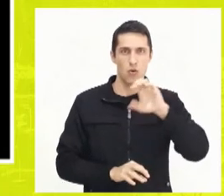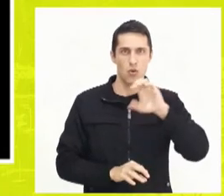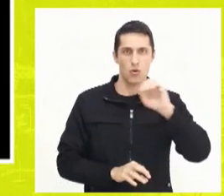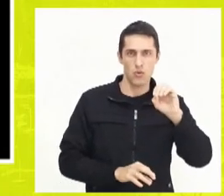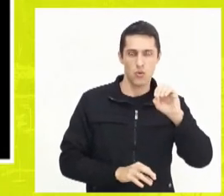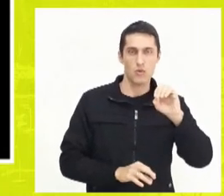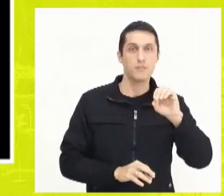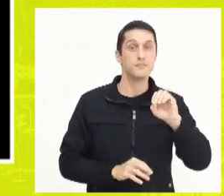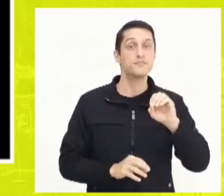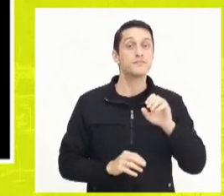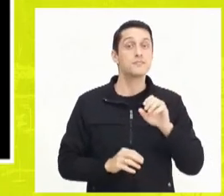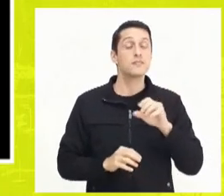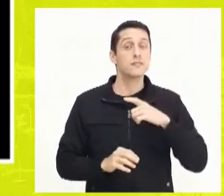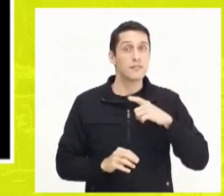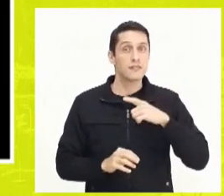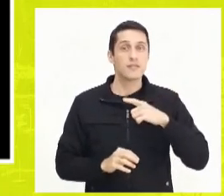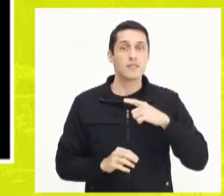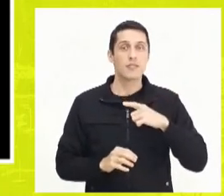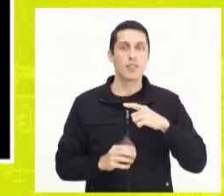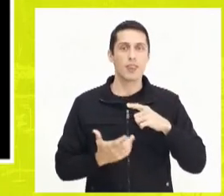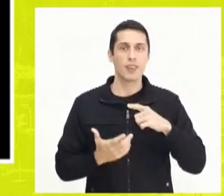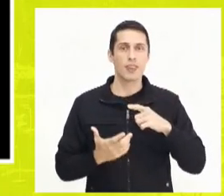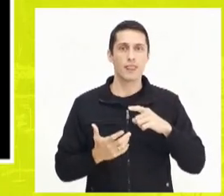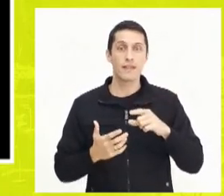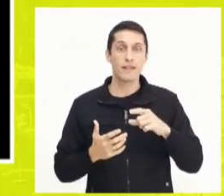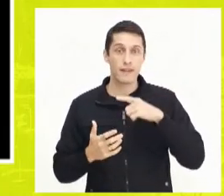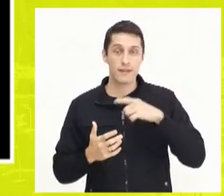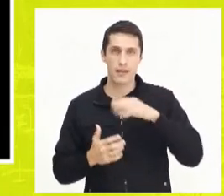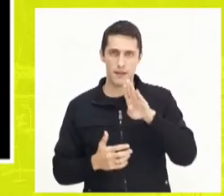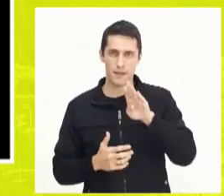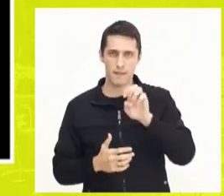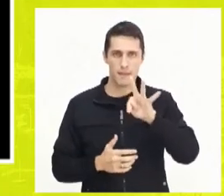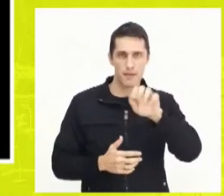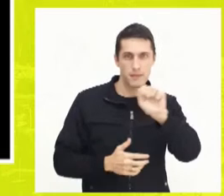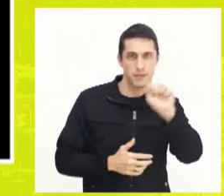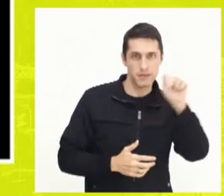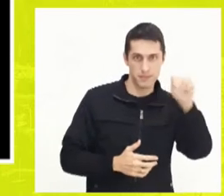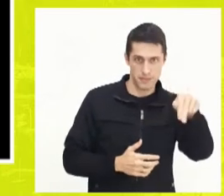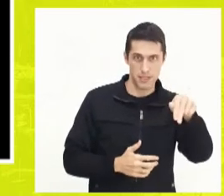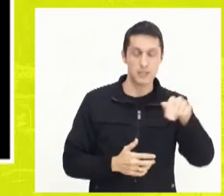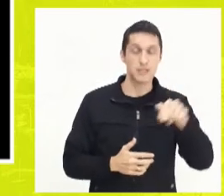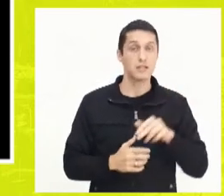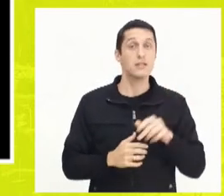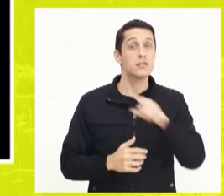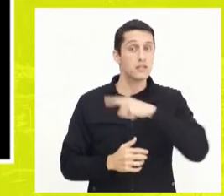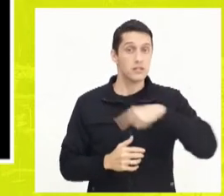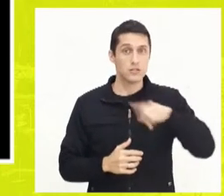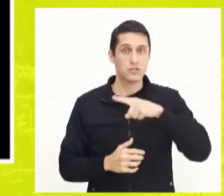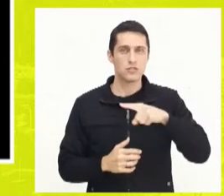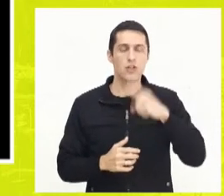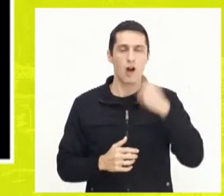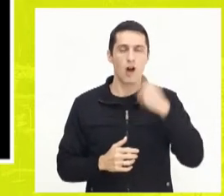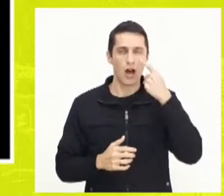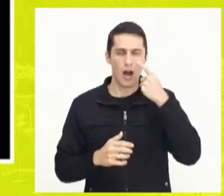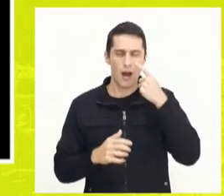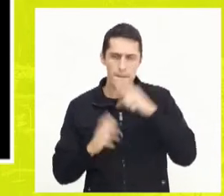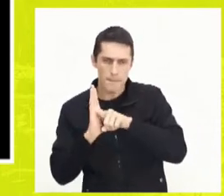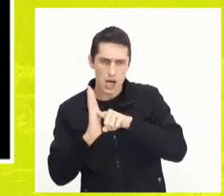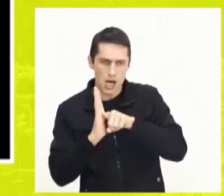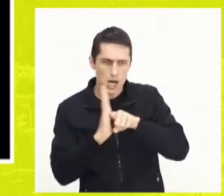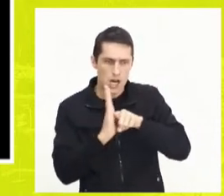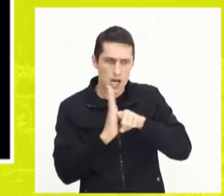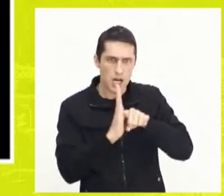society bringing the symbology of the bethan channel